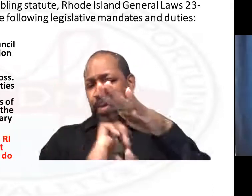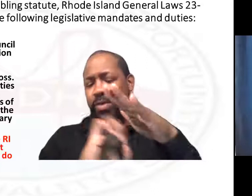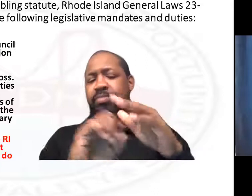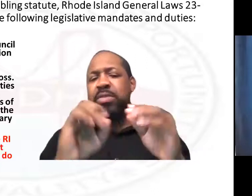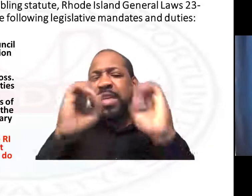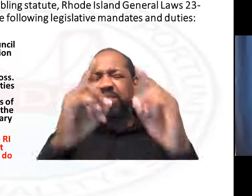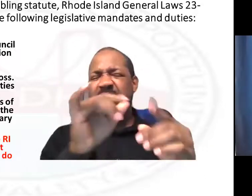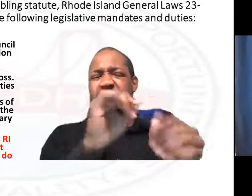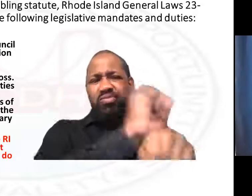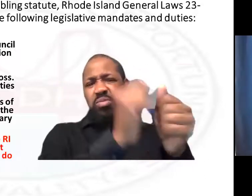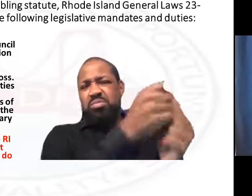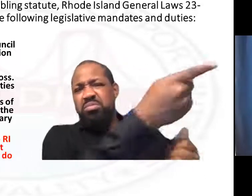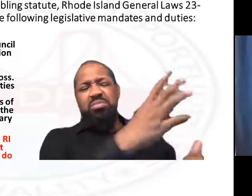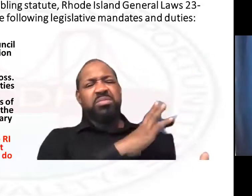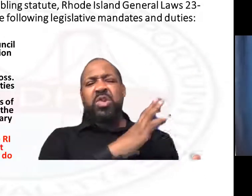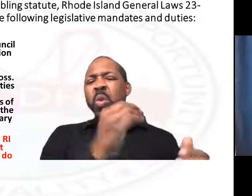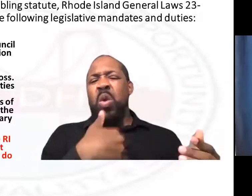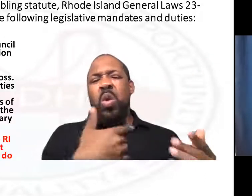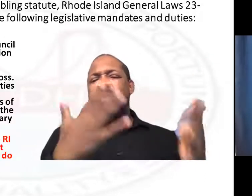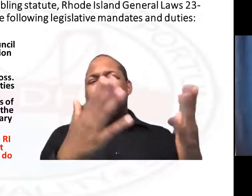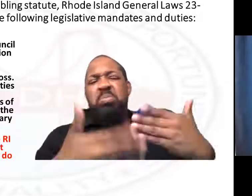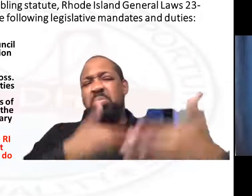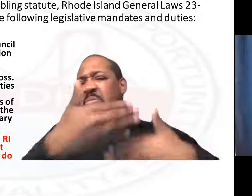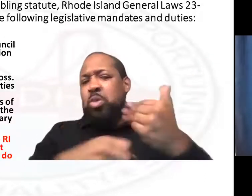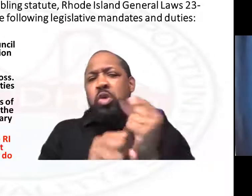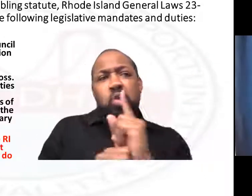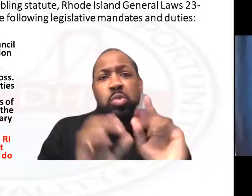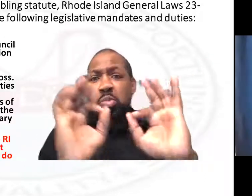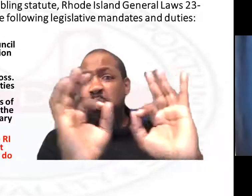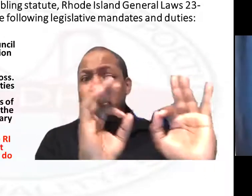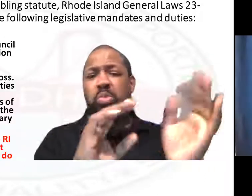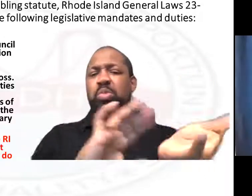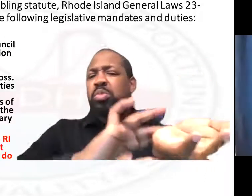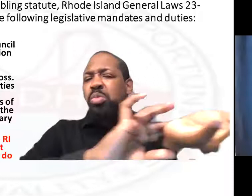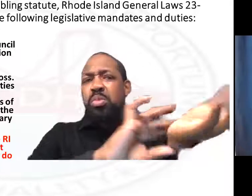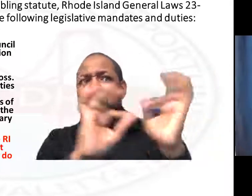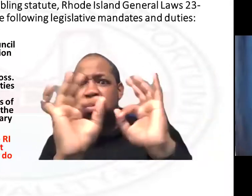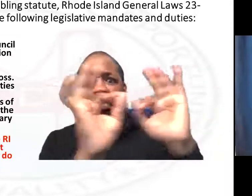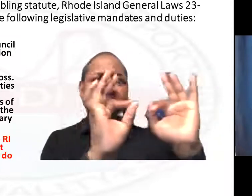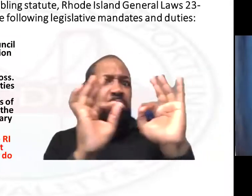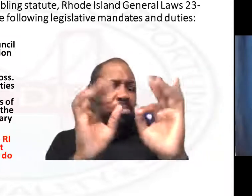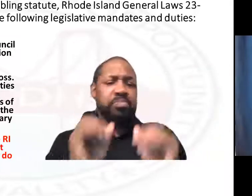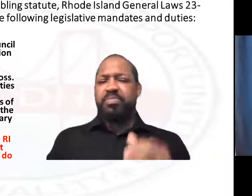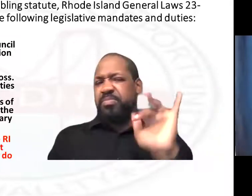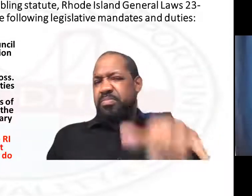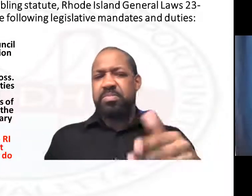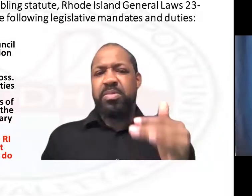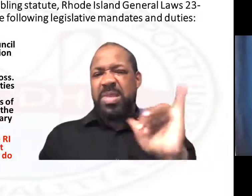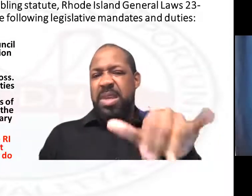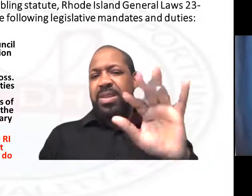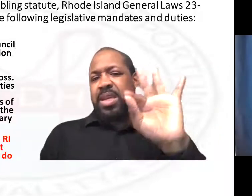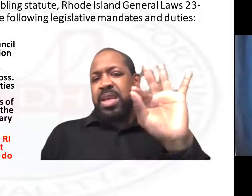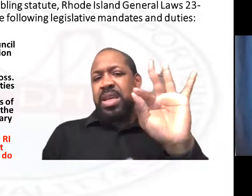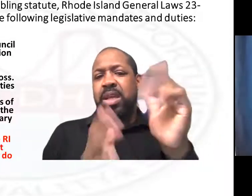Education as elementary and secondary education as it relates to deaf and hard of hearing children. So of course we